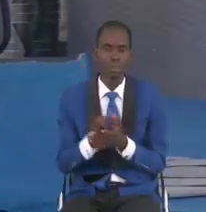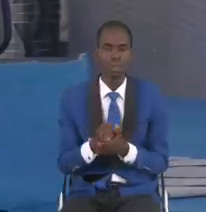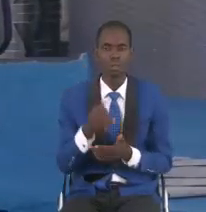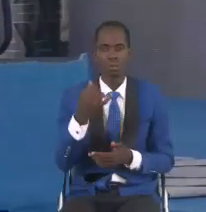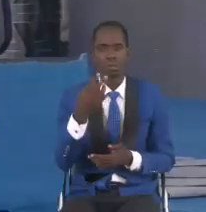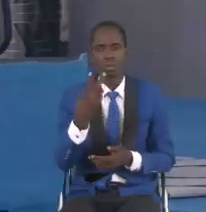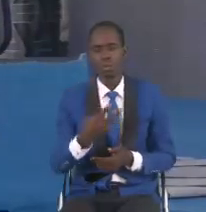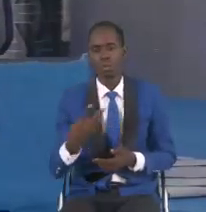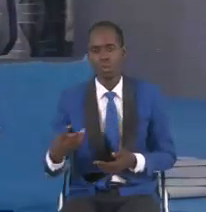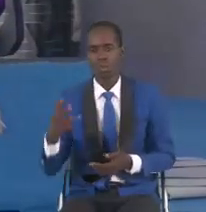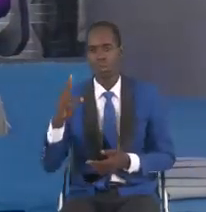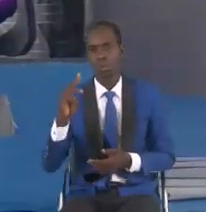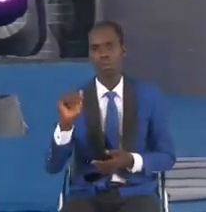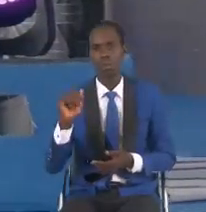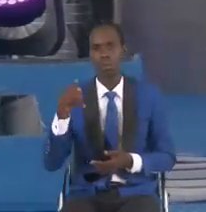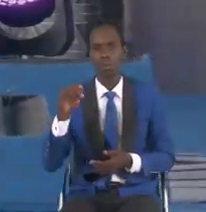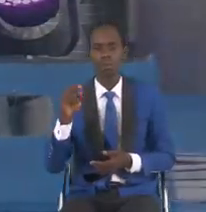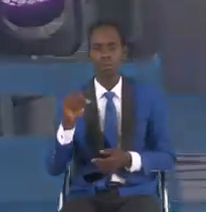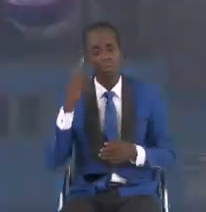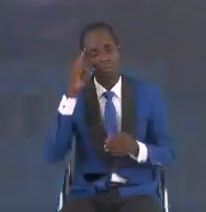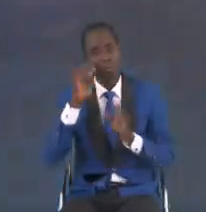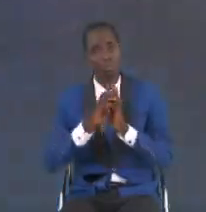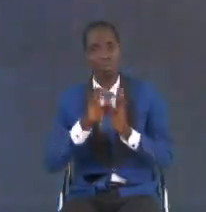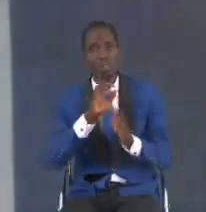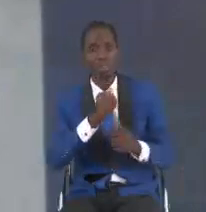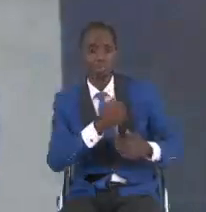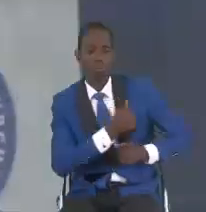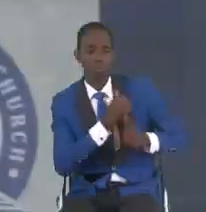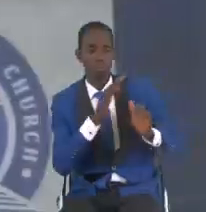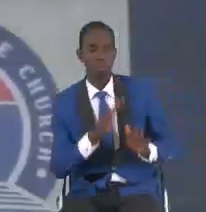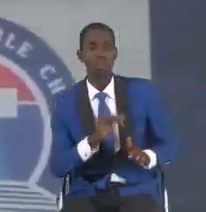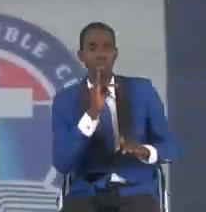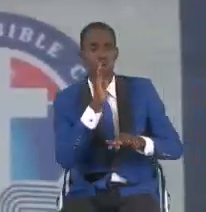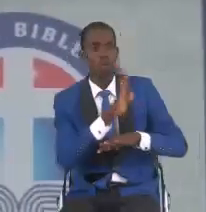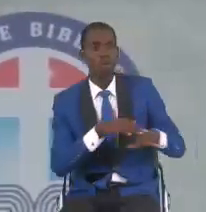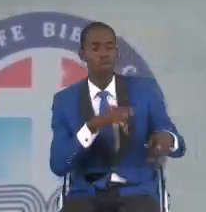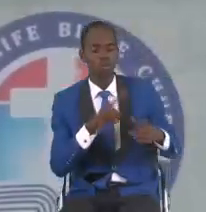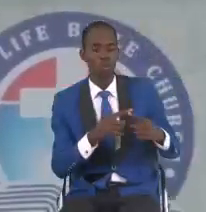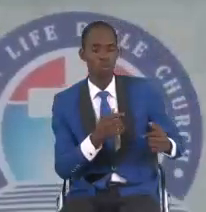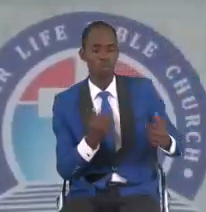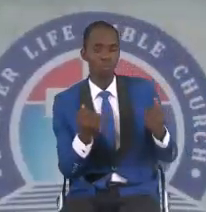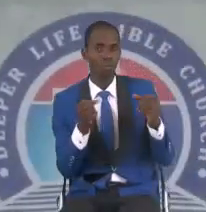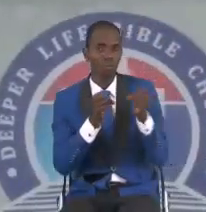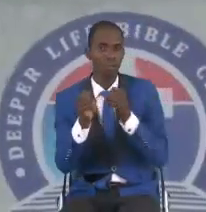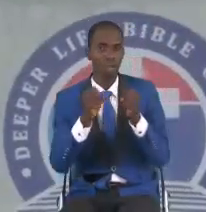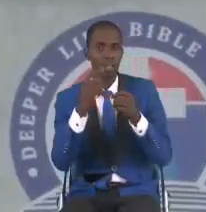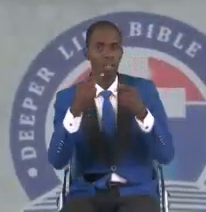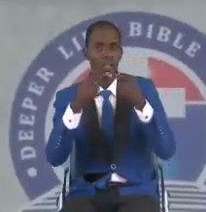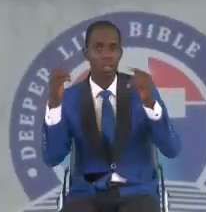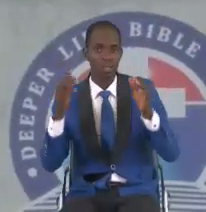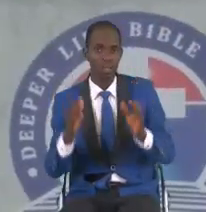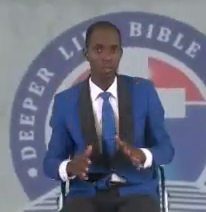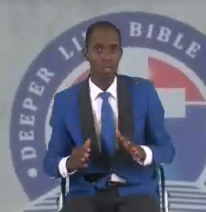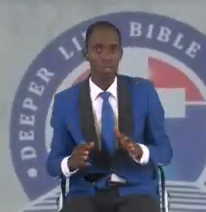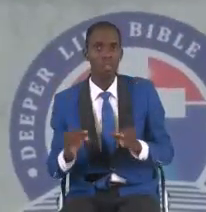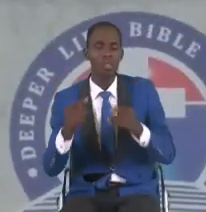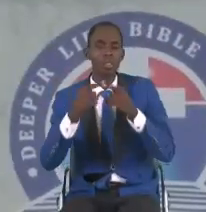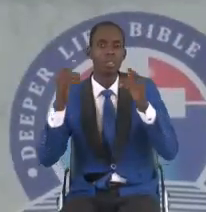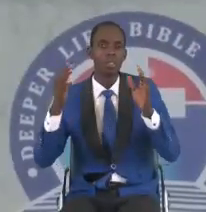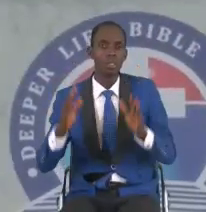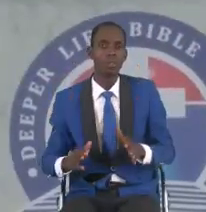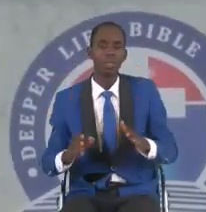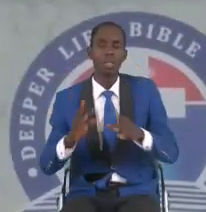is called to fight. It's to fight the enemy. The enemies are trained in